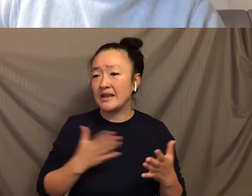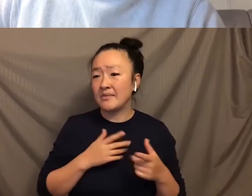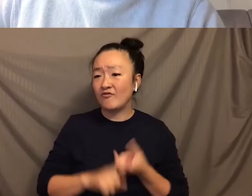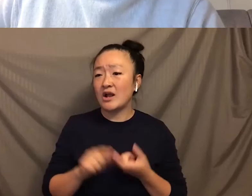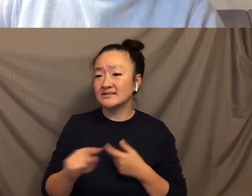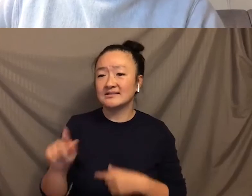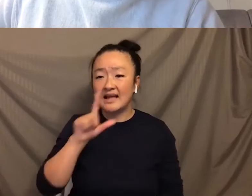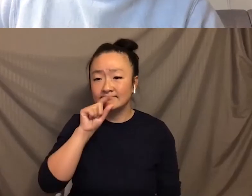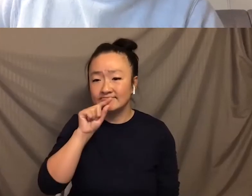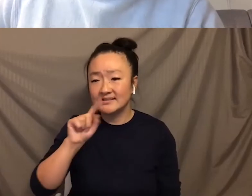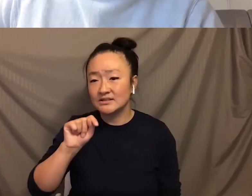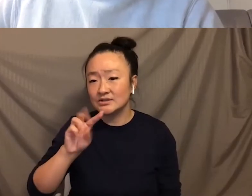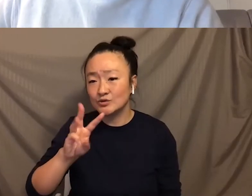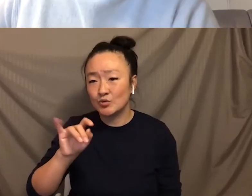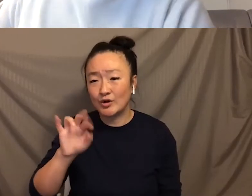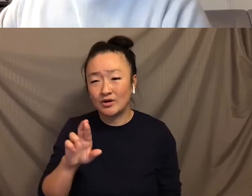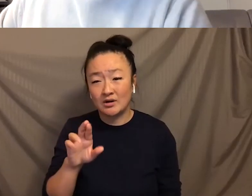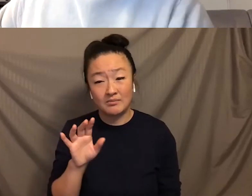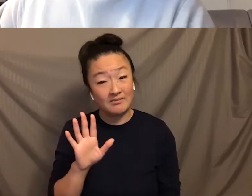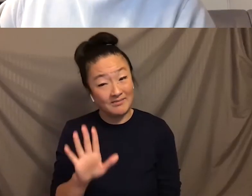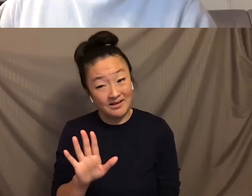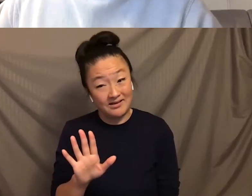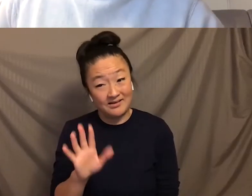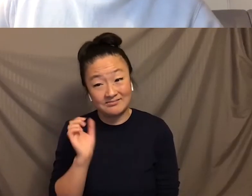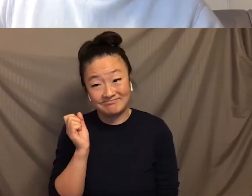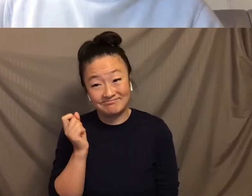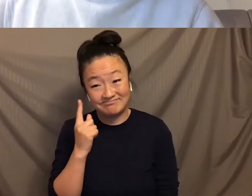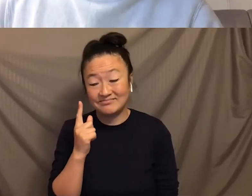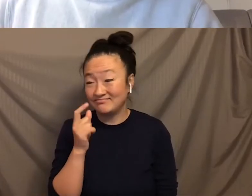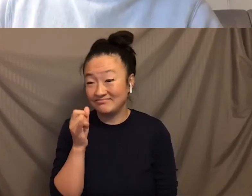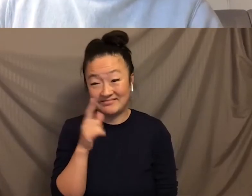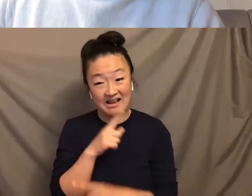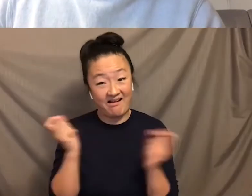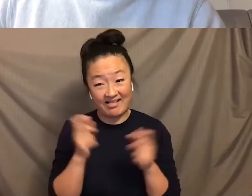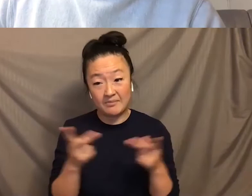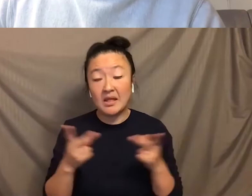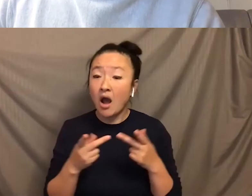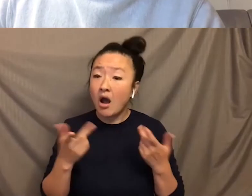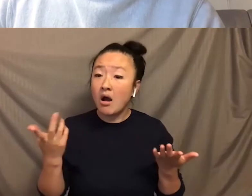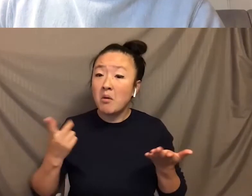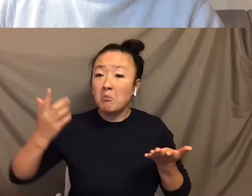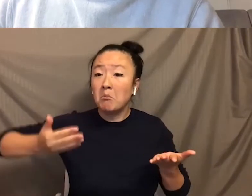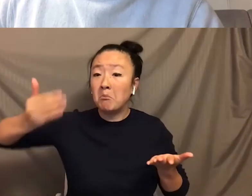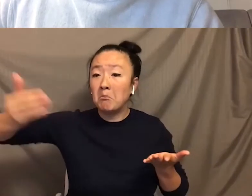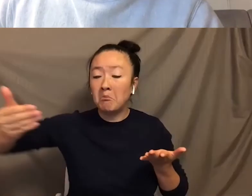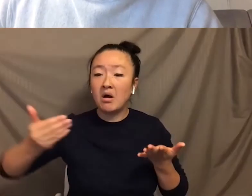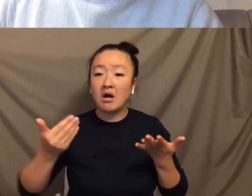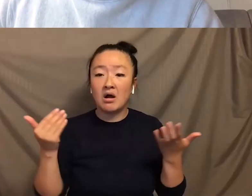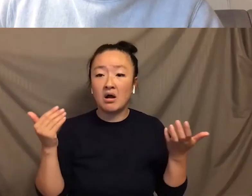an incredibly ugly place. And, sometimes you do bond through mutually